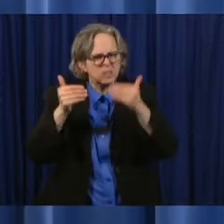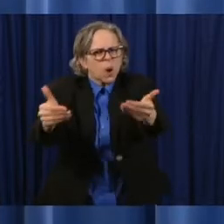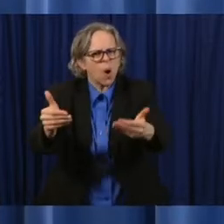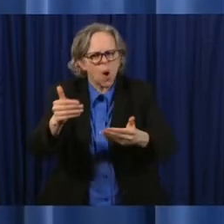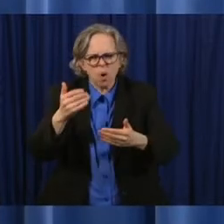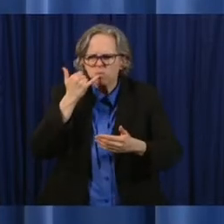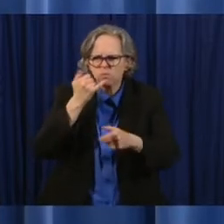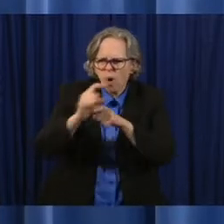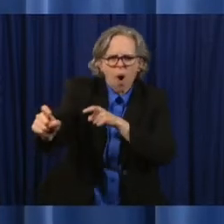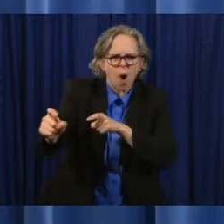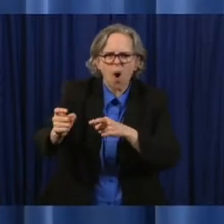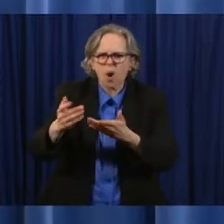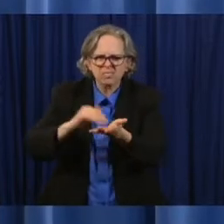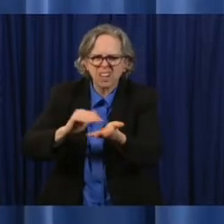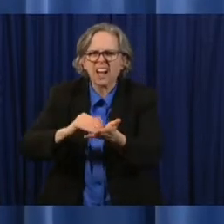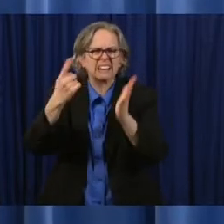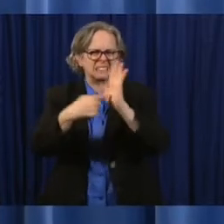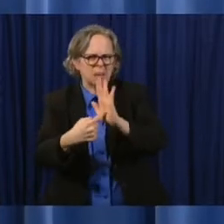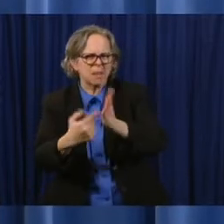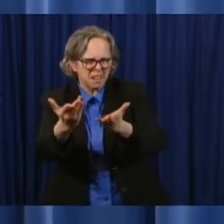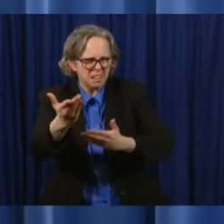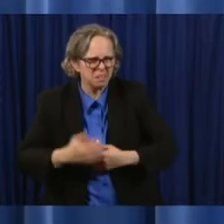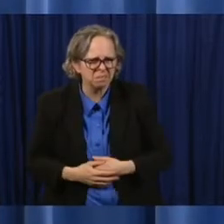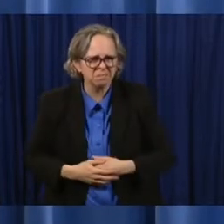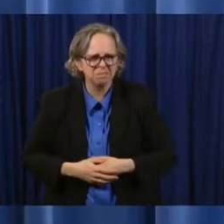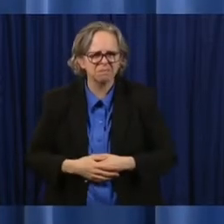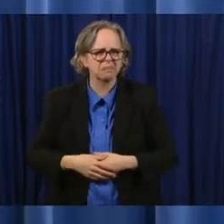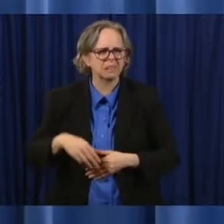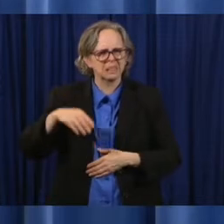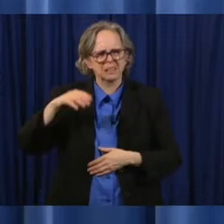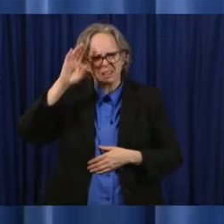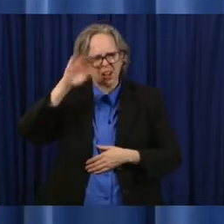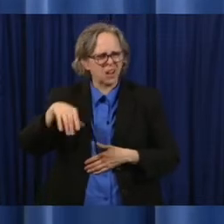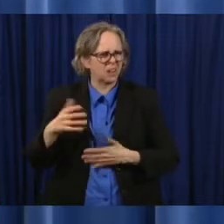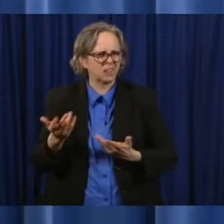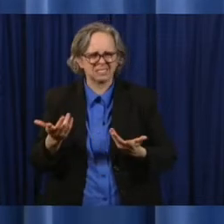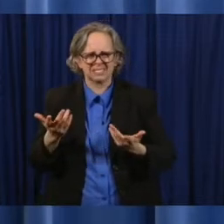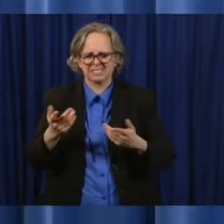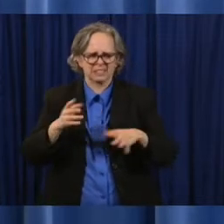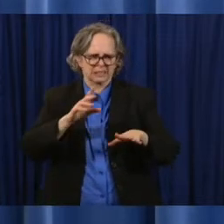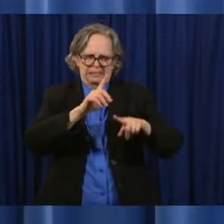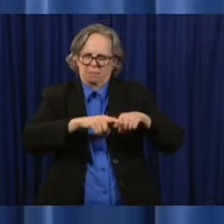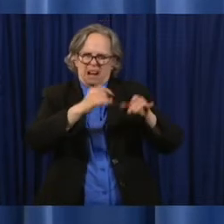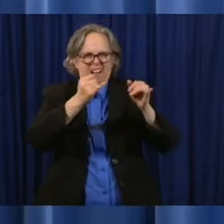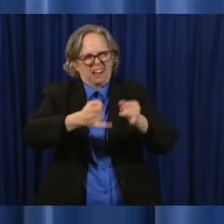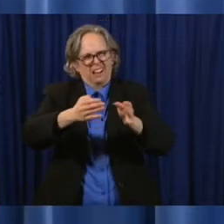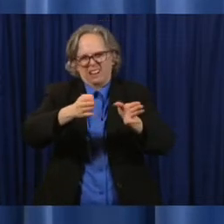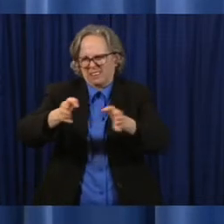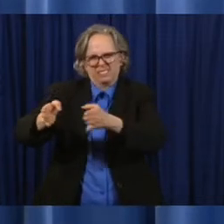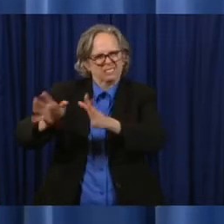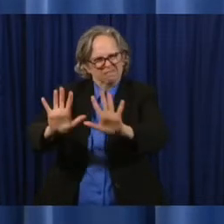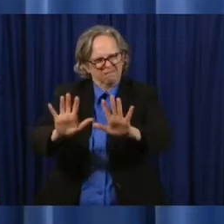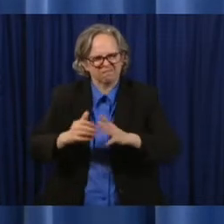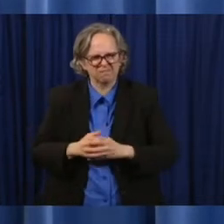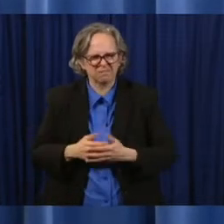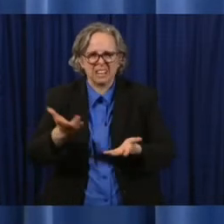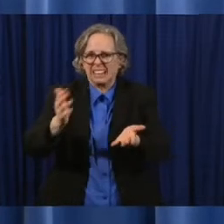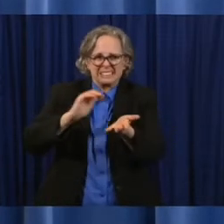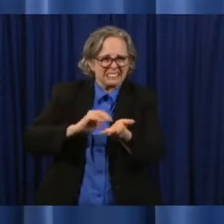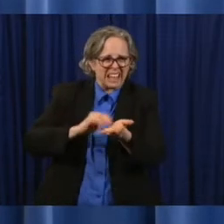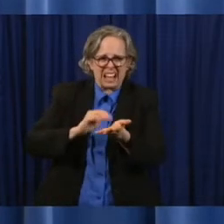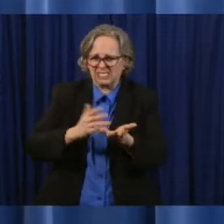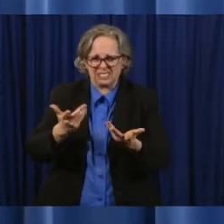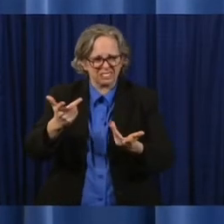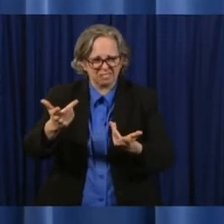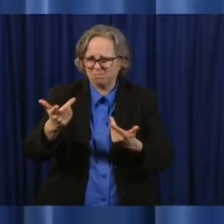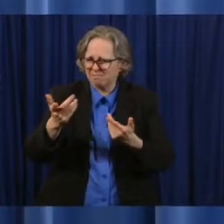So I know these are individual judgments that are made by the doctors, but we kind of wanted to give a little push and kind